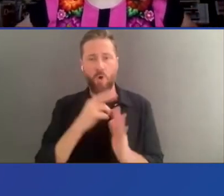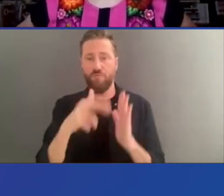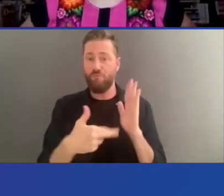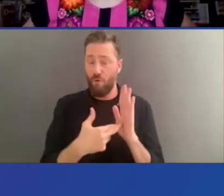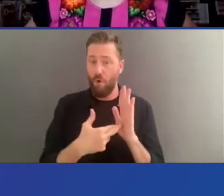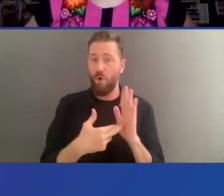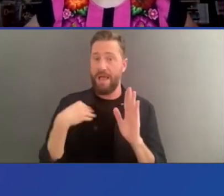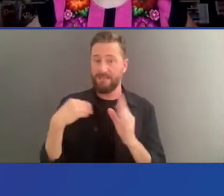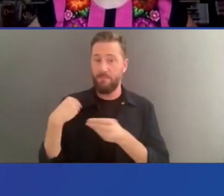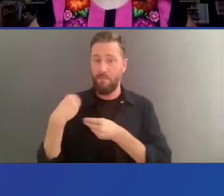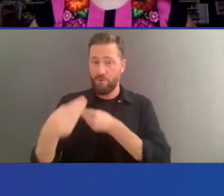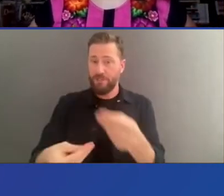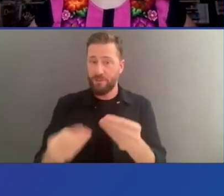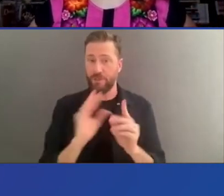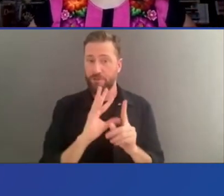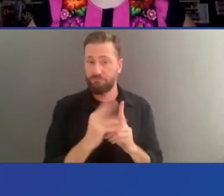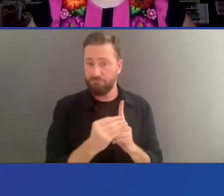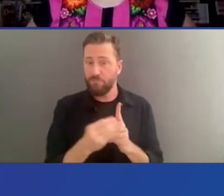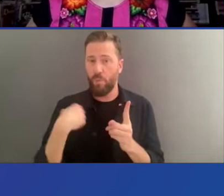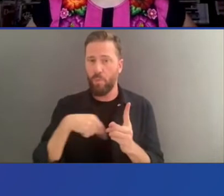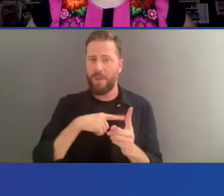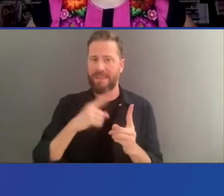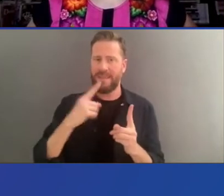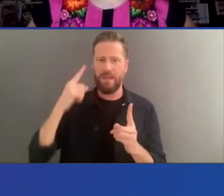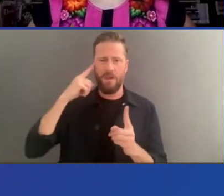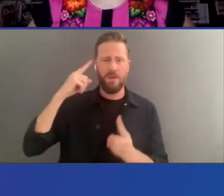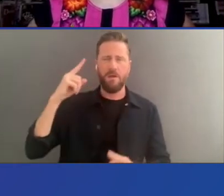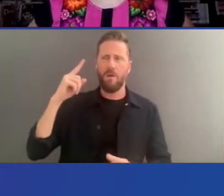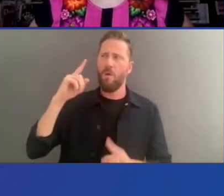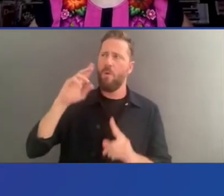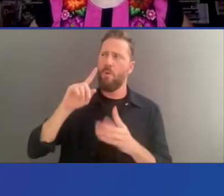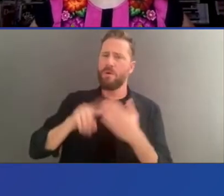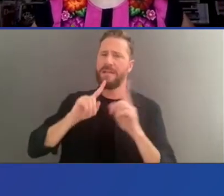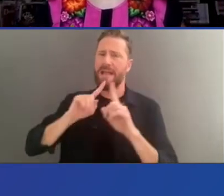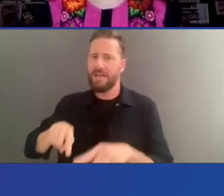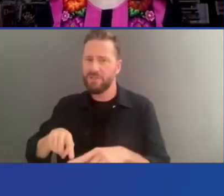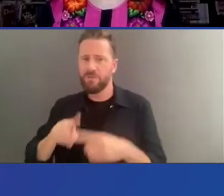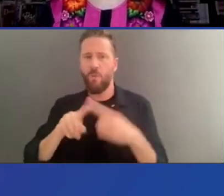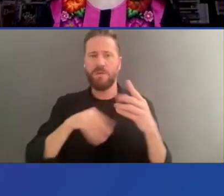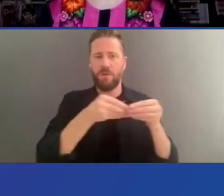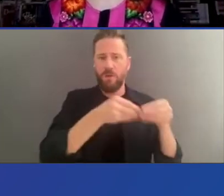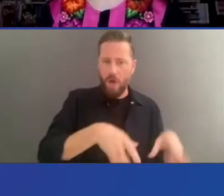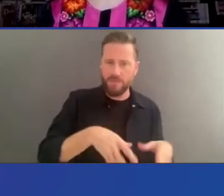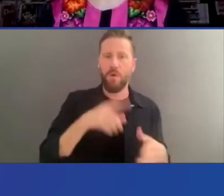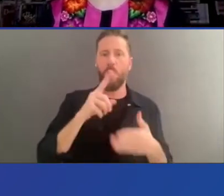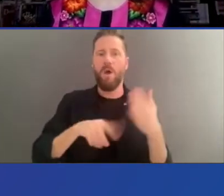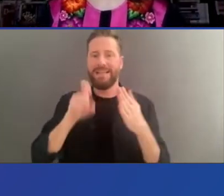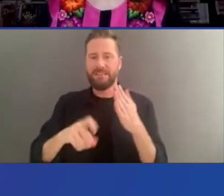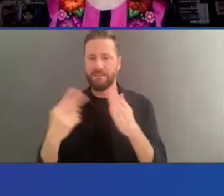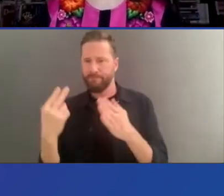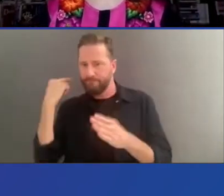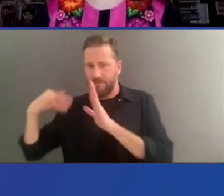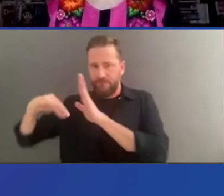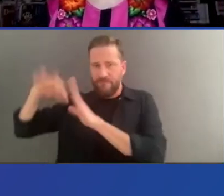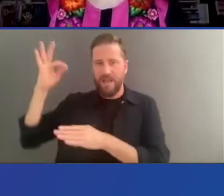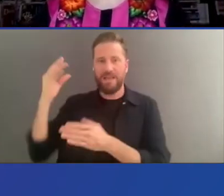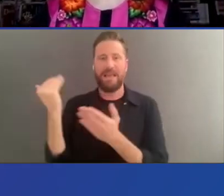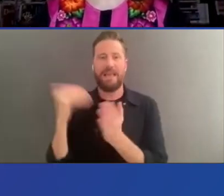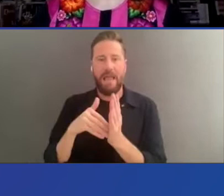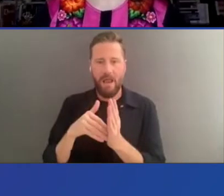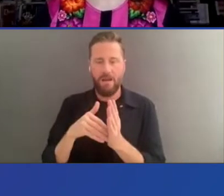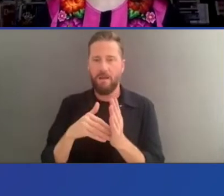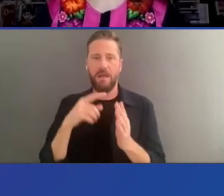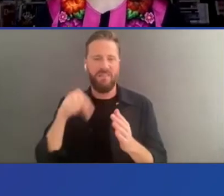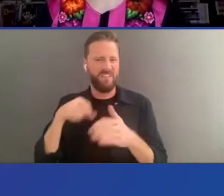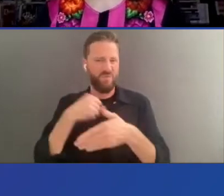what are the reactions and what has been lost and what needs to be found again. All these rebirth and things coming together in